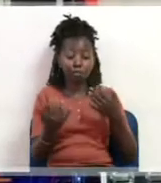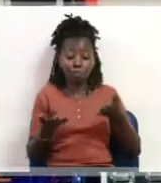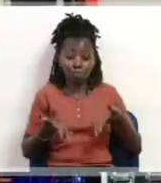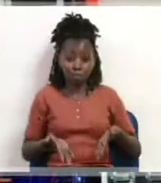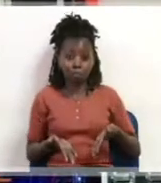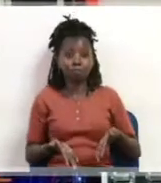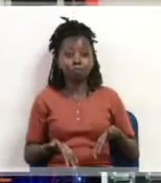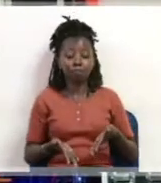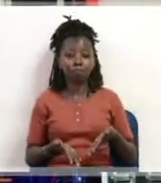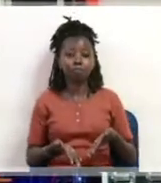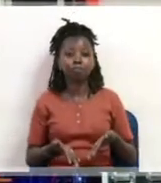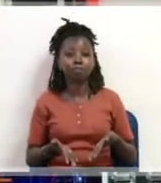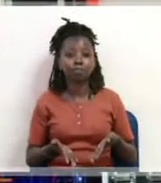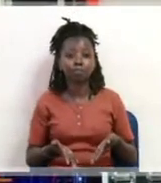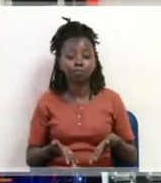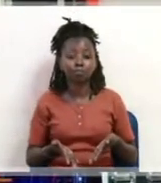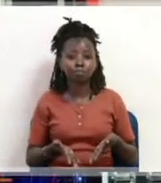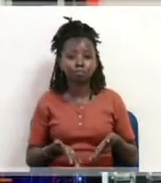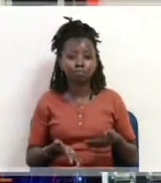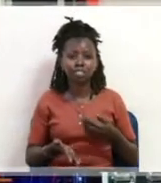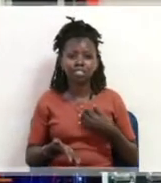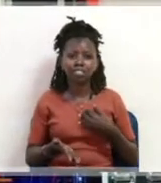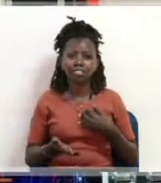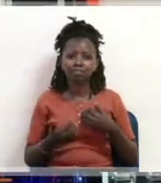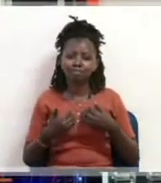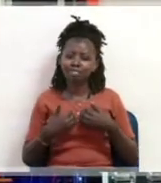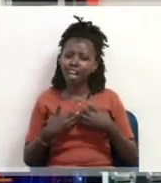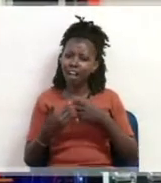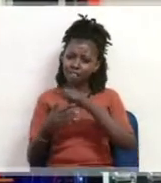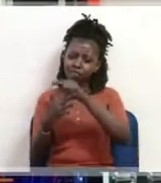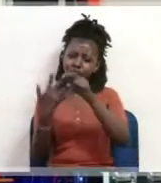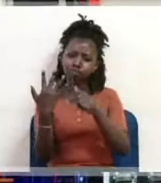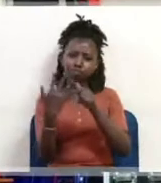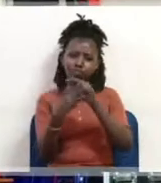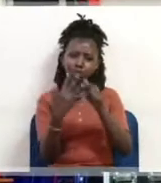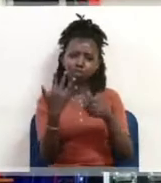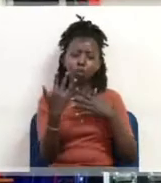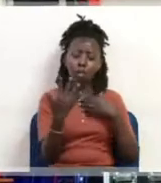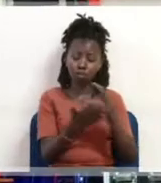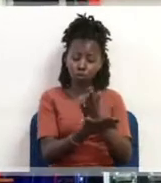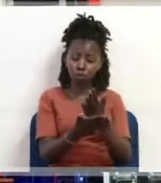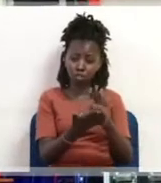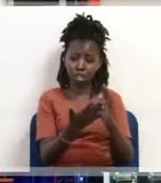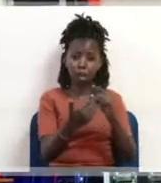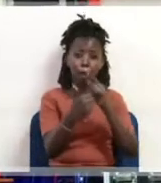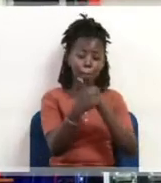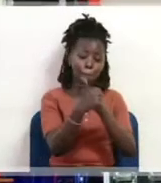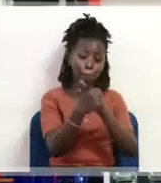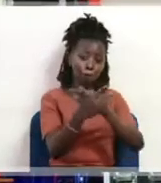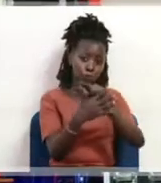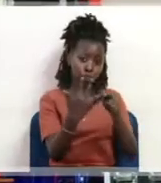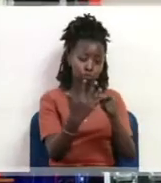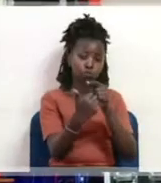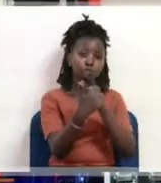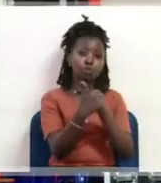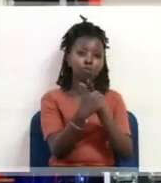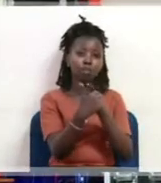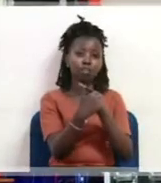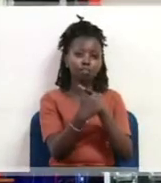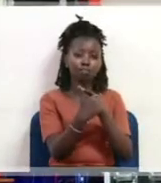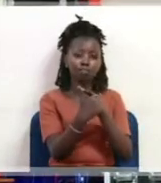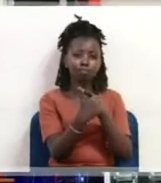am. I have a couple of points that I want to share with you. And point number one that I want to bring to you is this. The